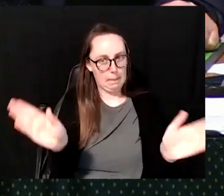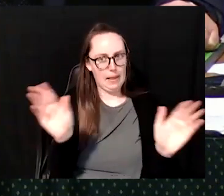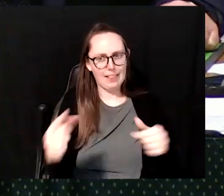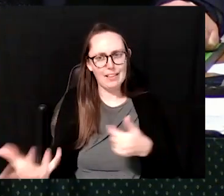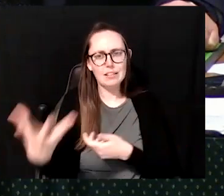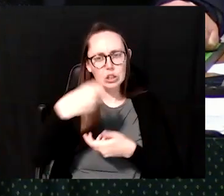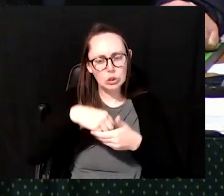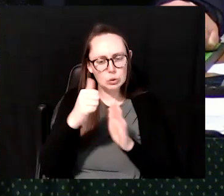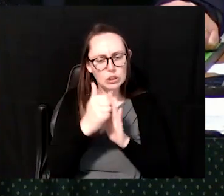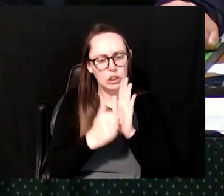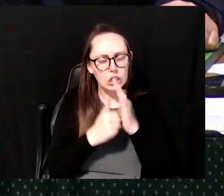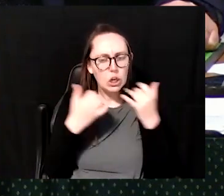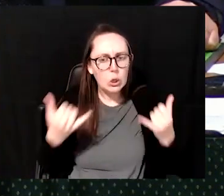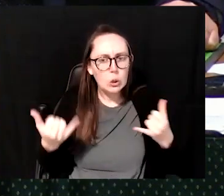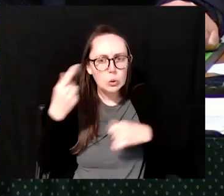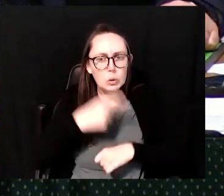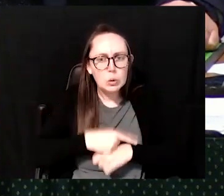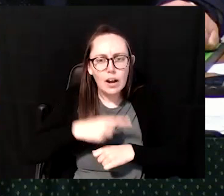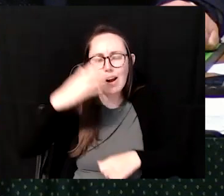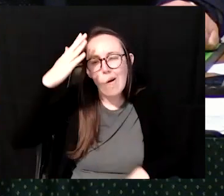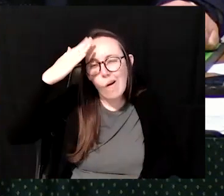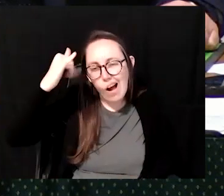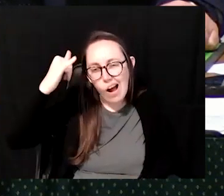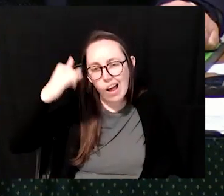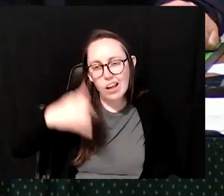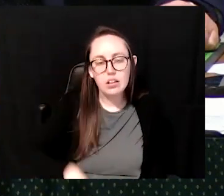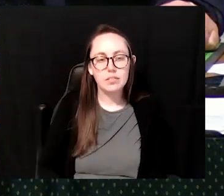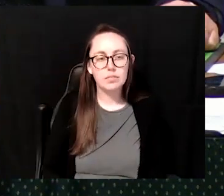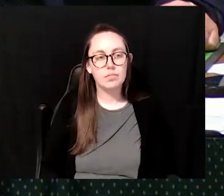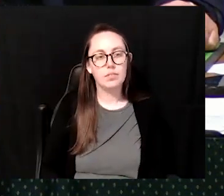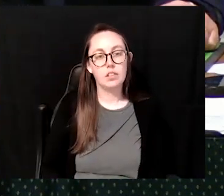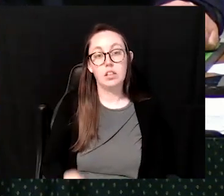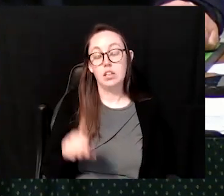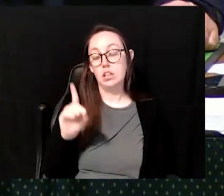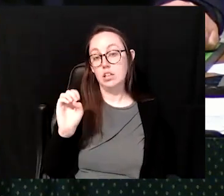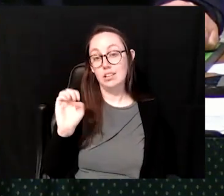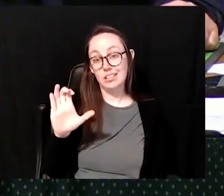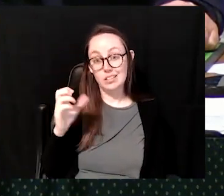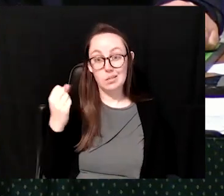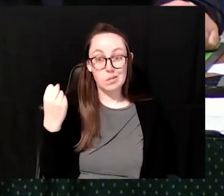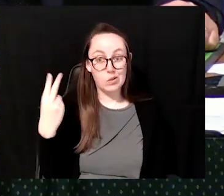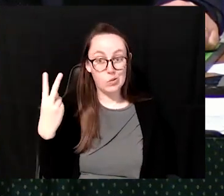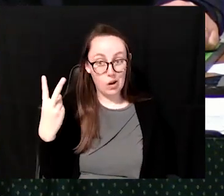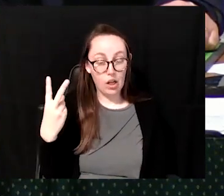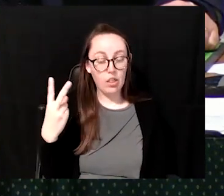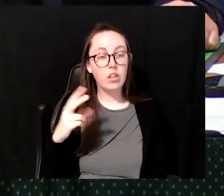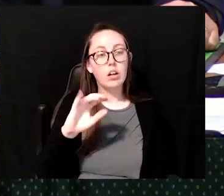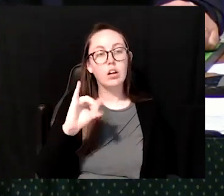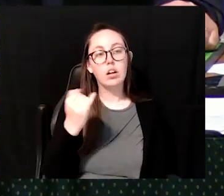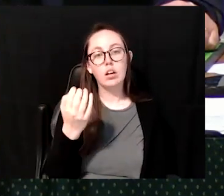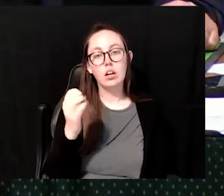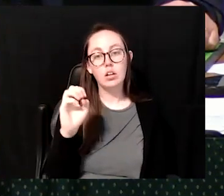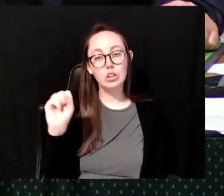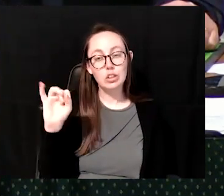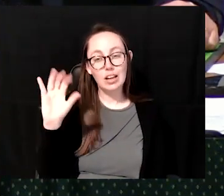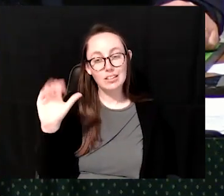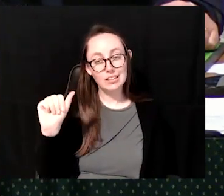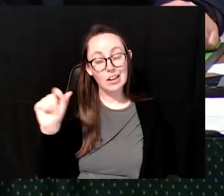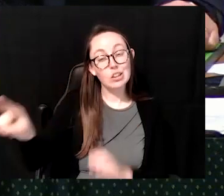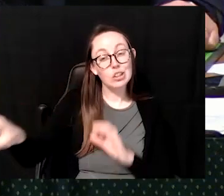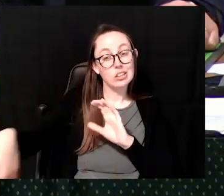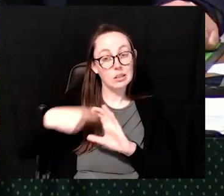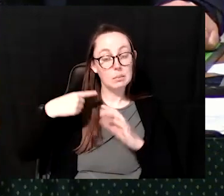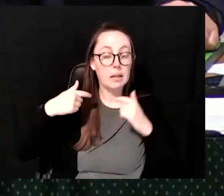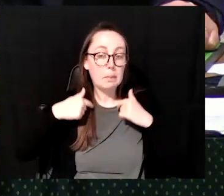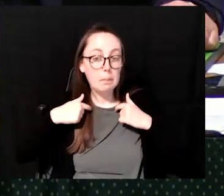on December 12th Jessica emailed Ian and I to say that she would like an agenda